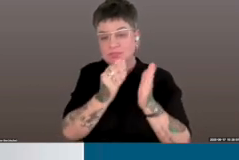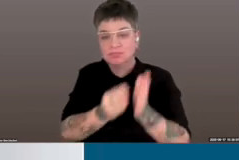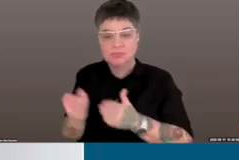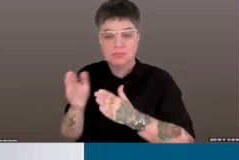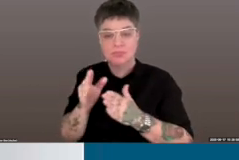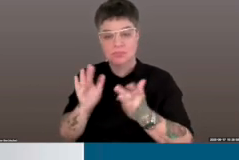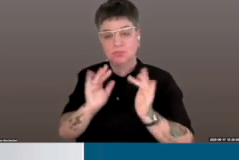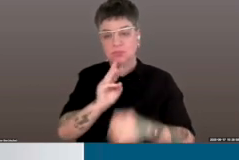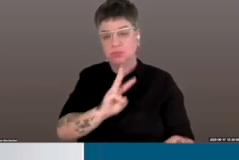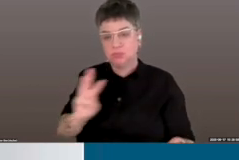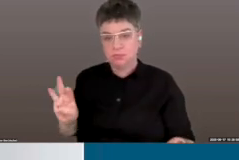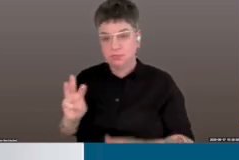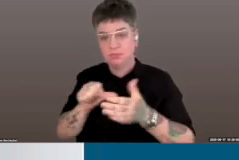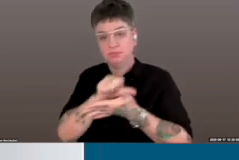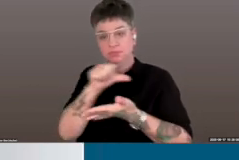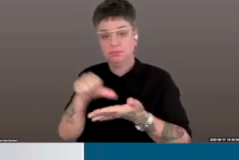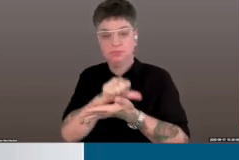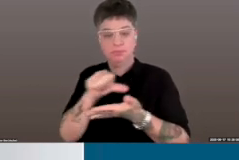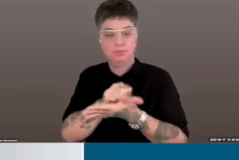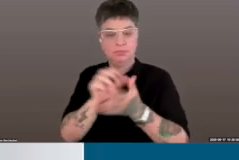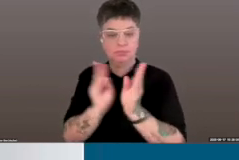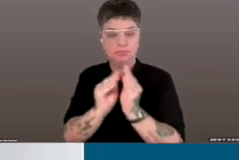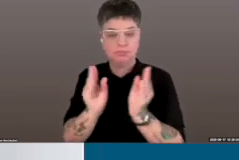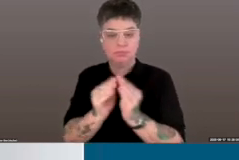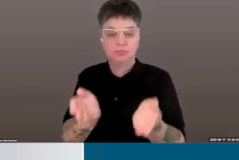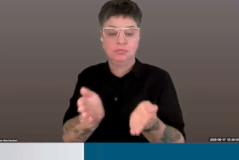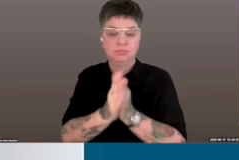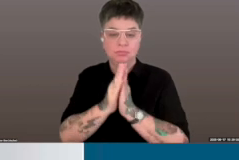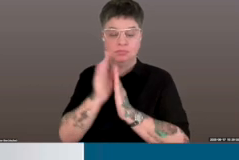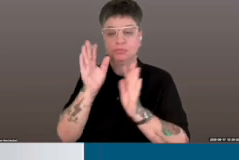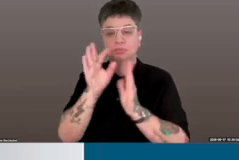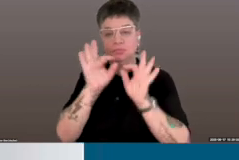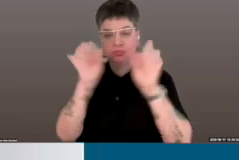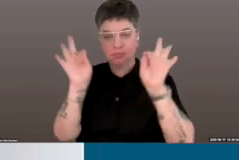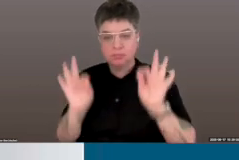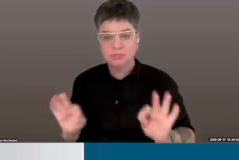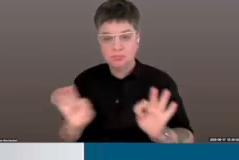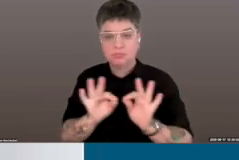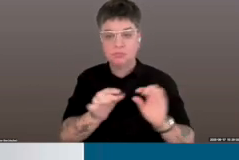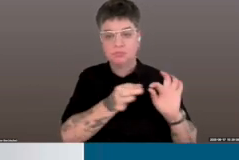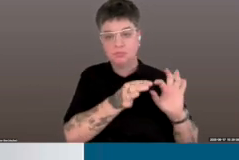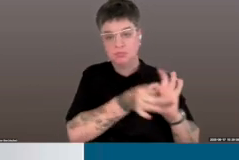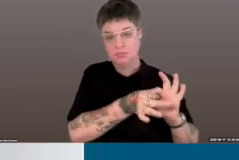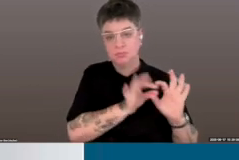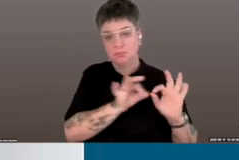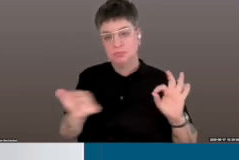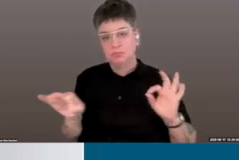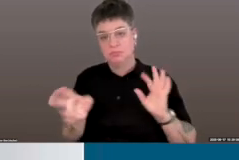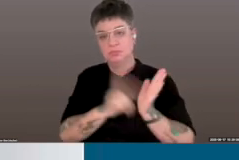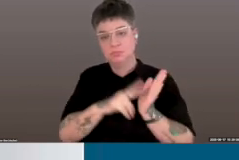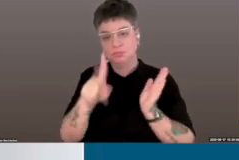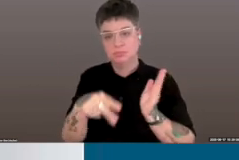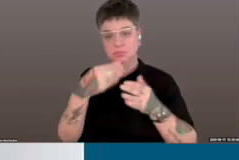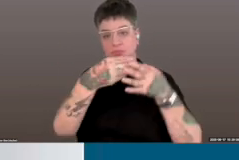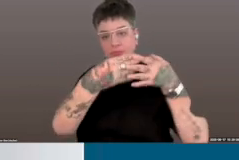you can find our online meeting request form, a link to sign up for our listserv to receive email